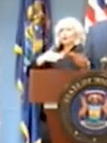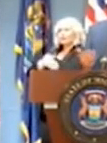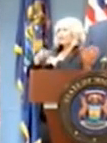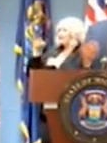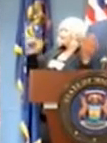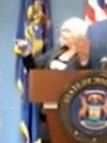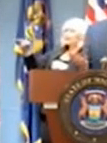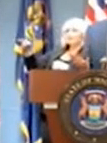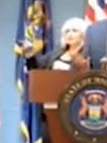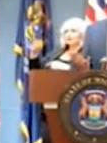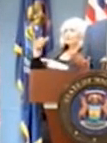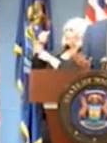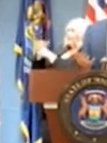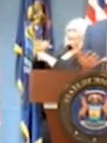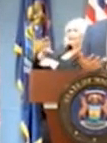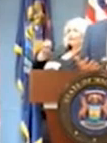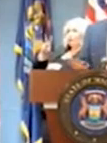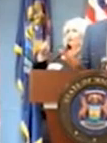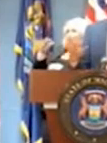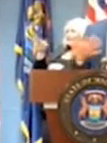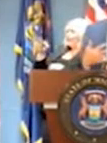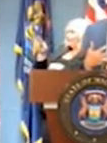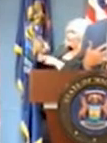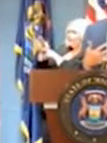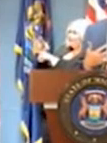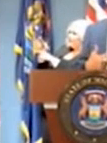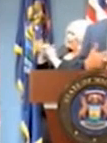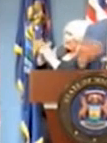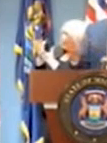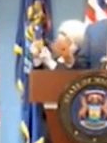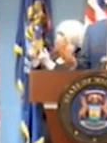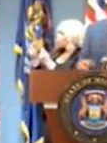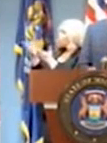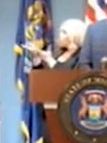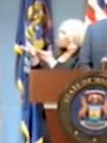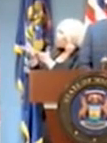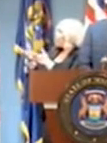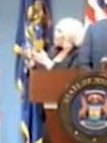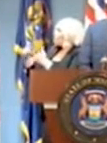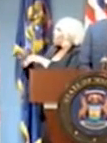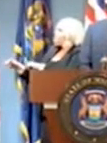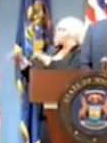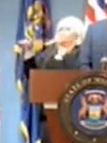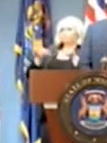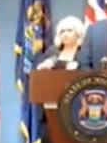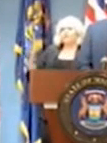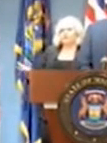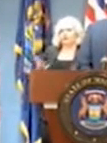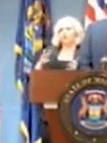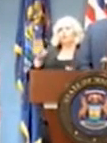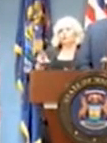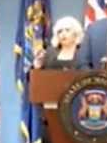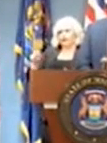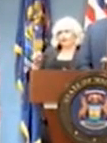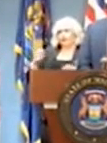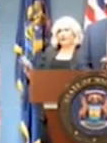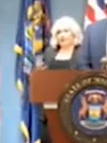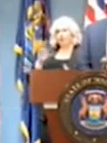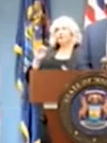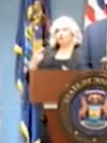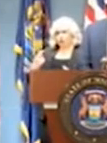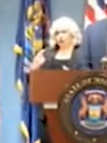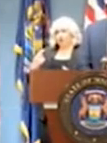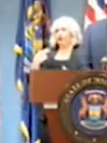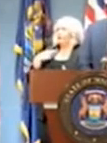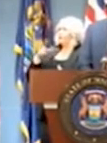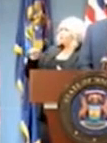in operation through this pandemic, as well as operations here in our own state and elsewhere in the United States that have done the same. And we are learning